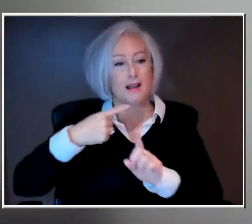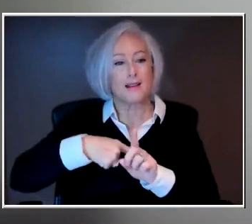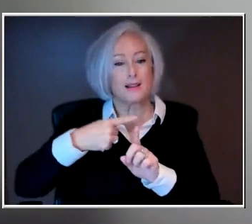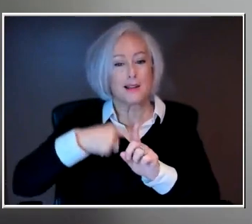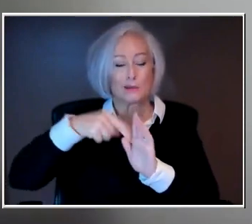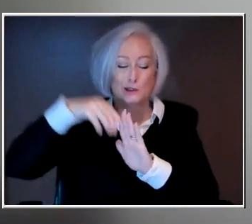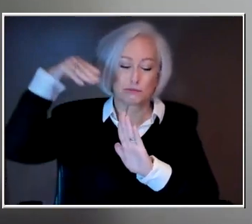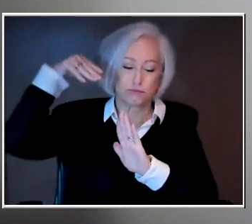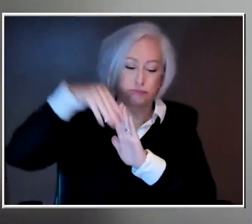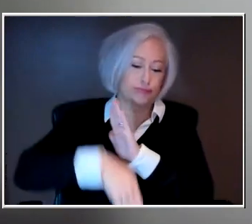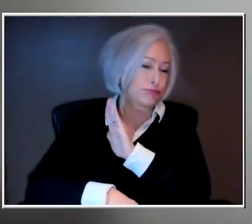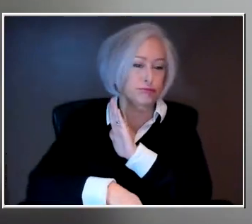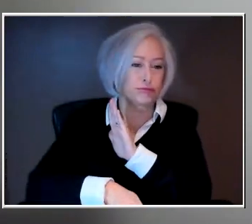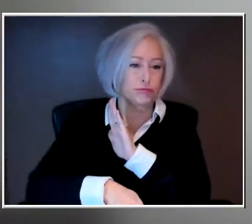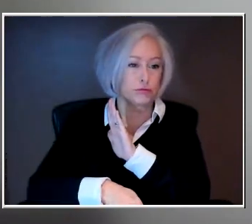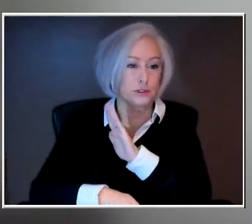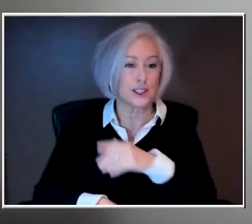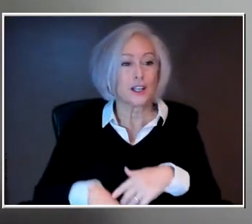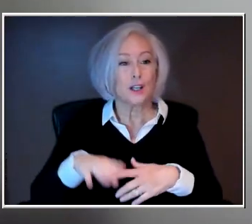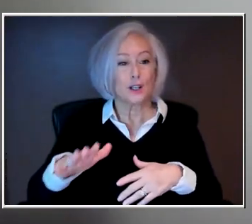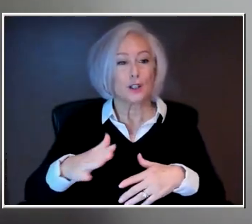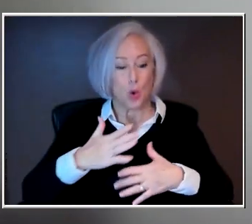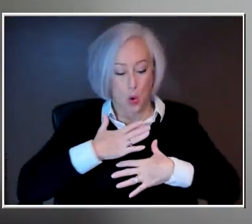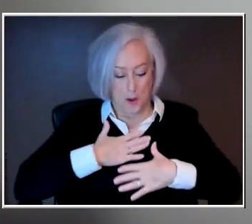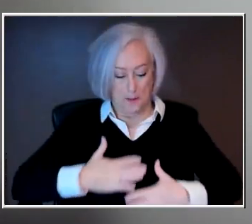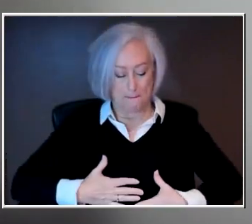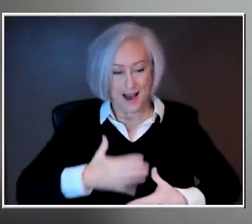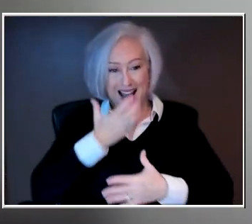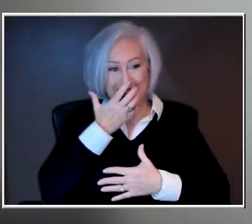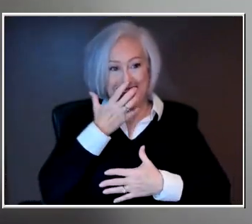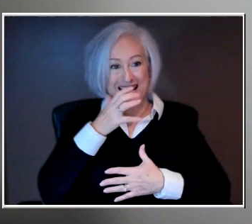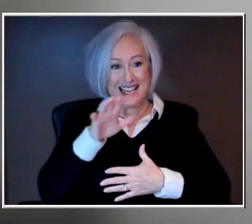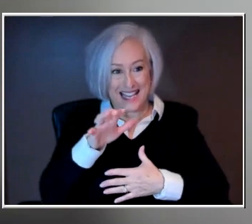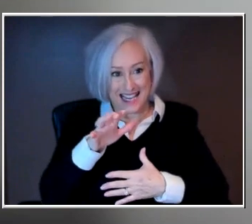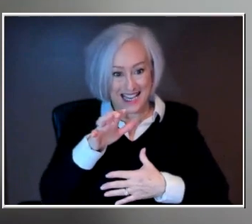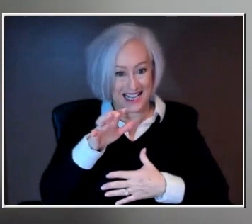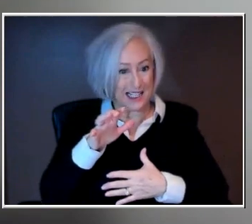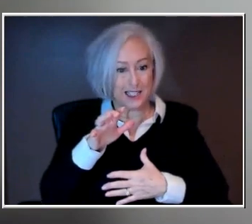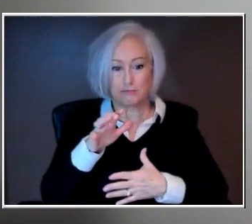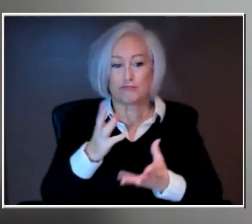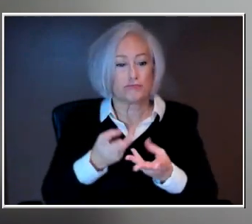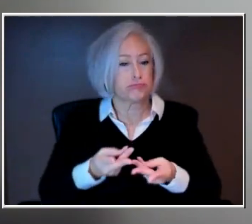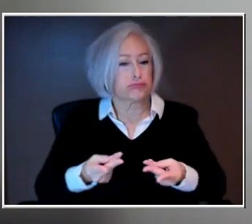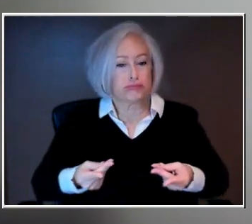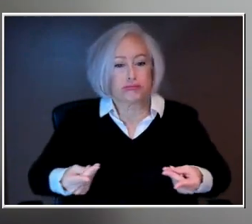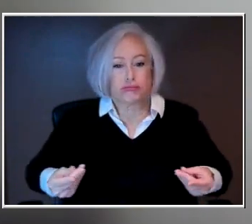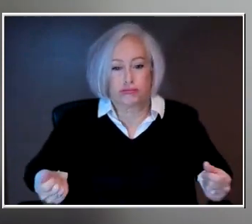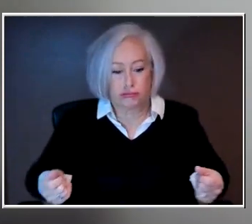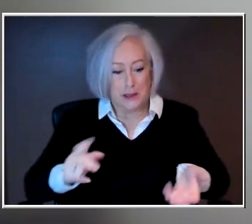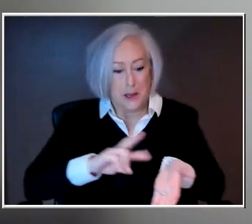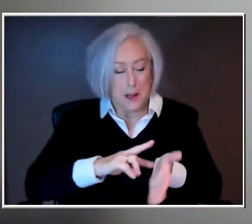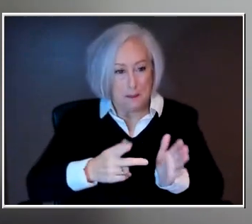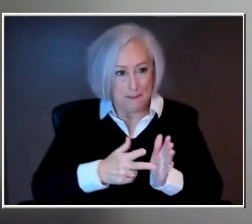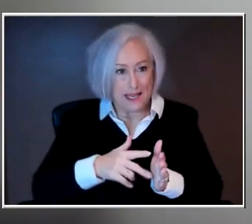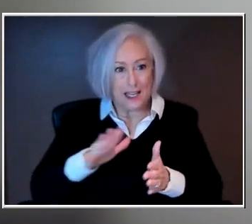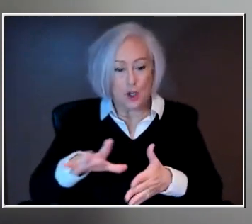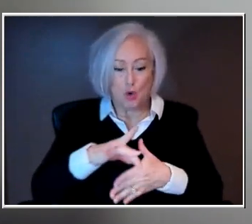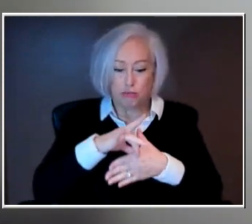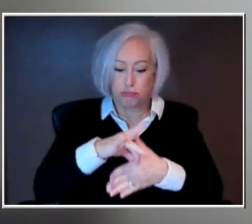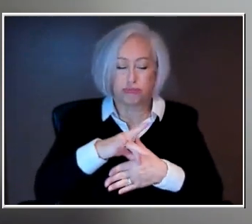heat to the environment, you can very rapidly cool down your core temperature, which becomes really